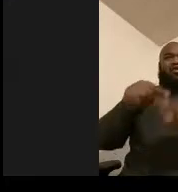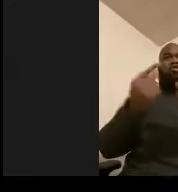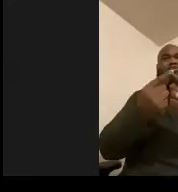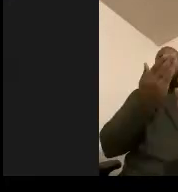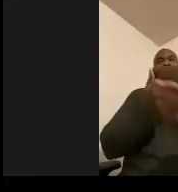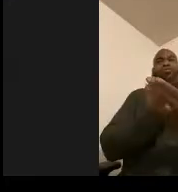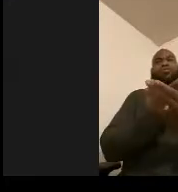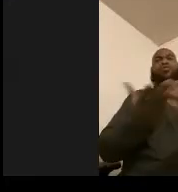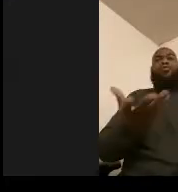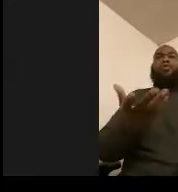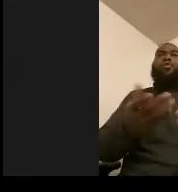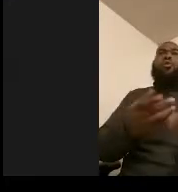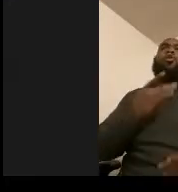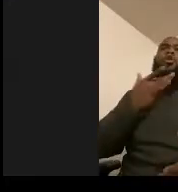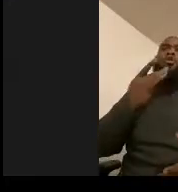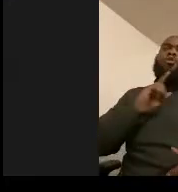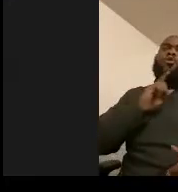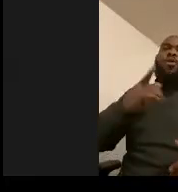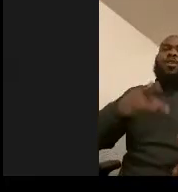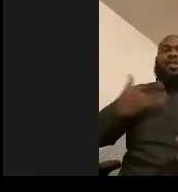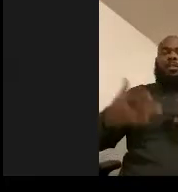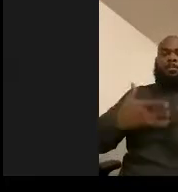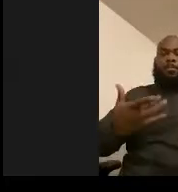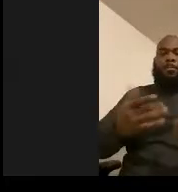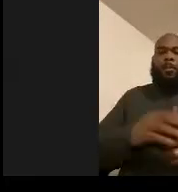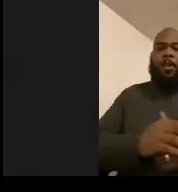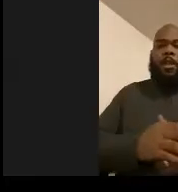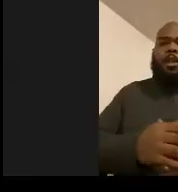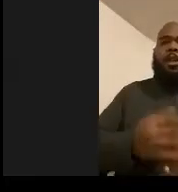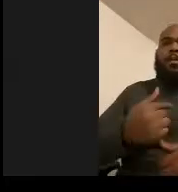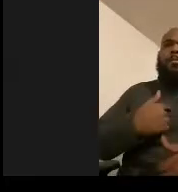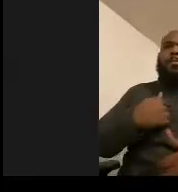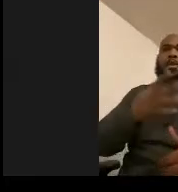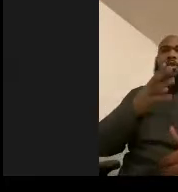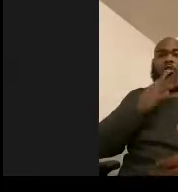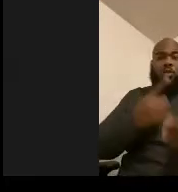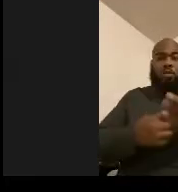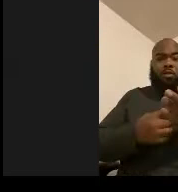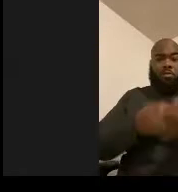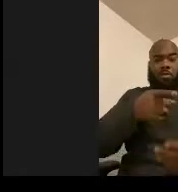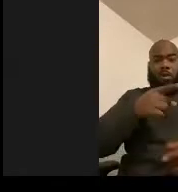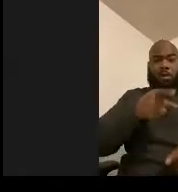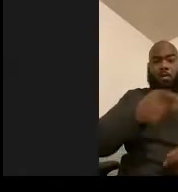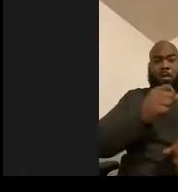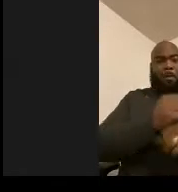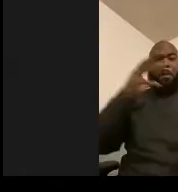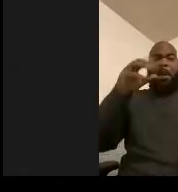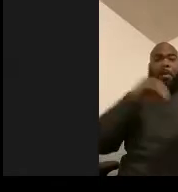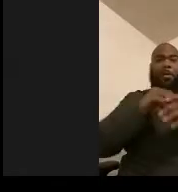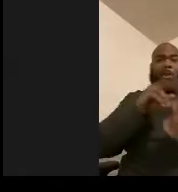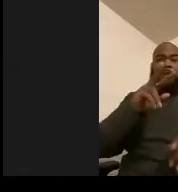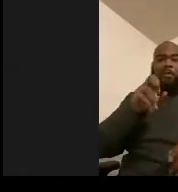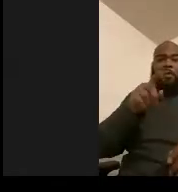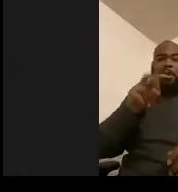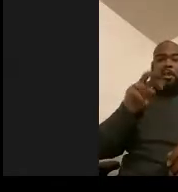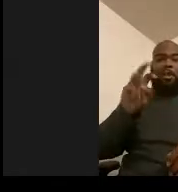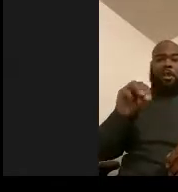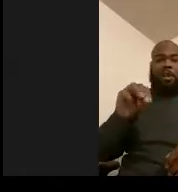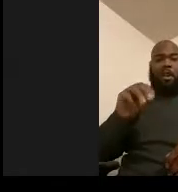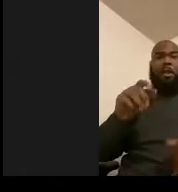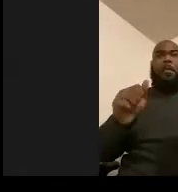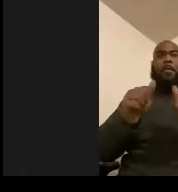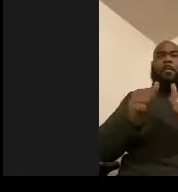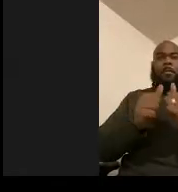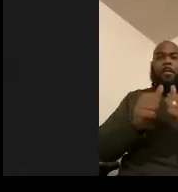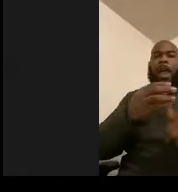exciting. So my talk, The Bombs in Vietnam Fall at Home, How MLK Linked Racism, Poverty,